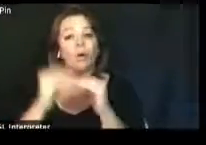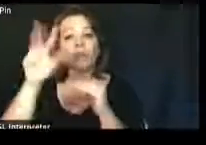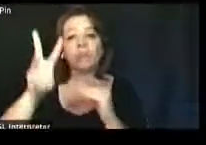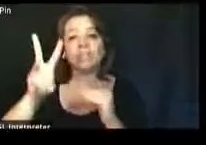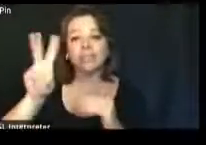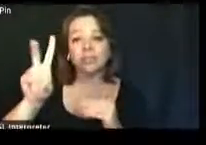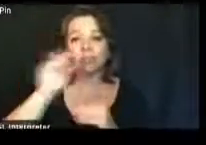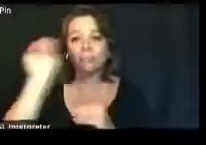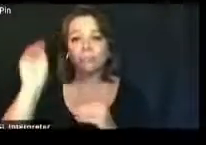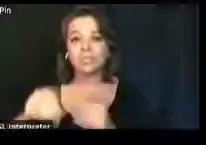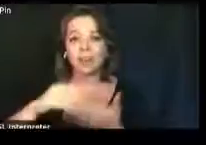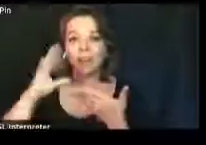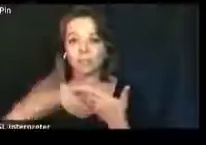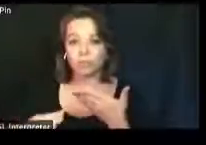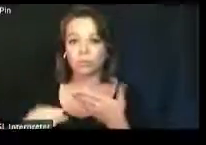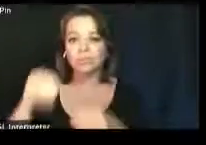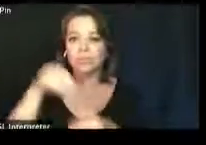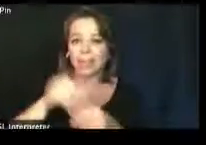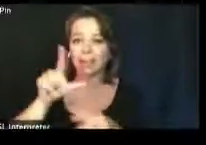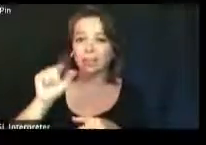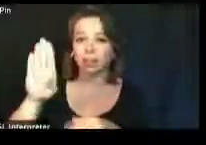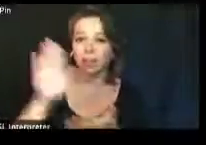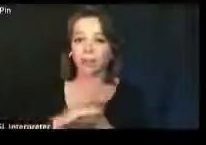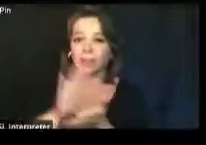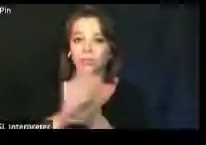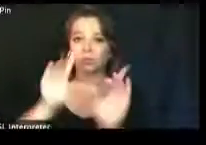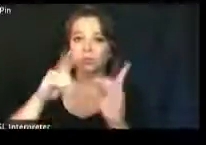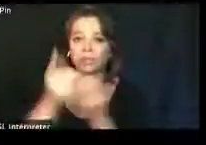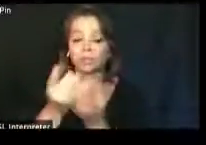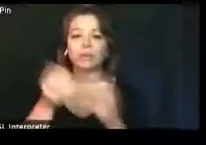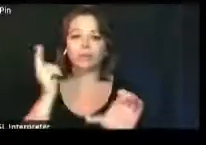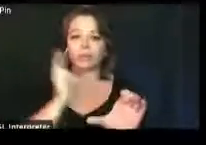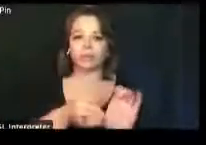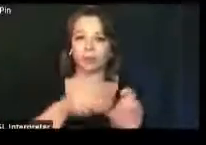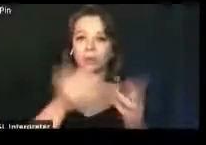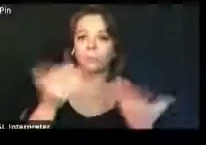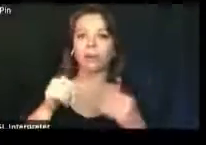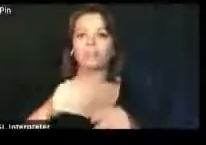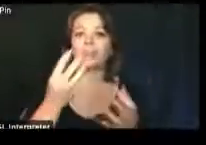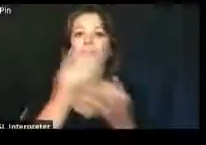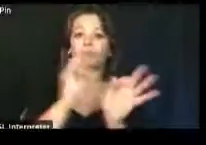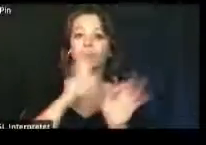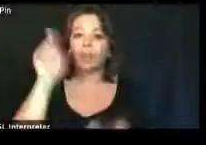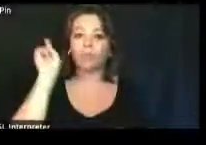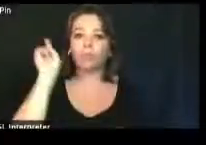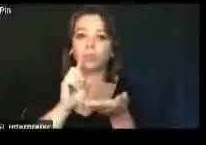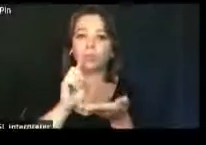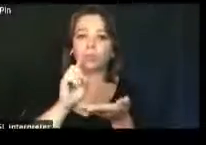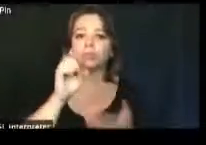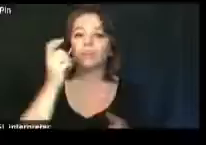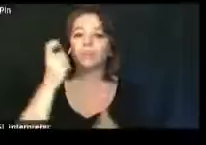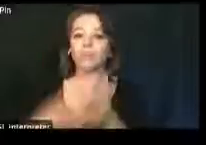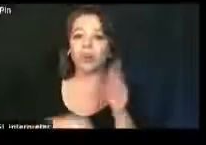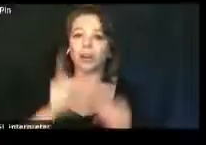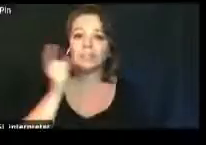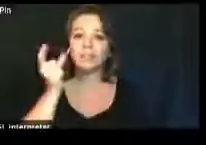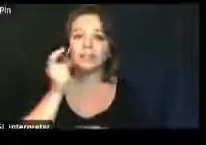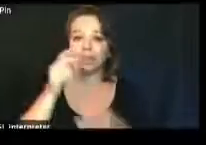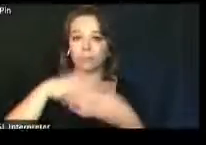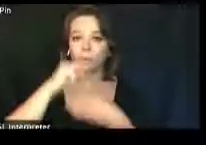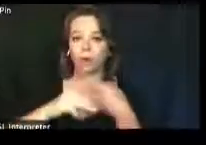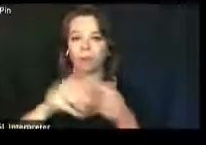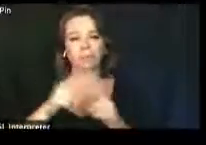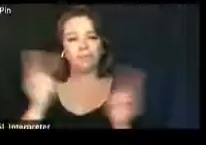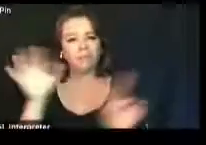School District participate in the free and reduced lunch program. The free meal program was extremely popular with our families in the spring